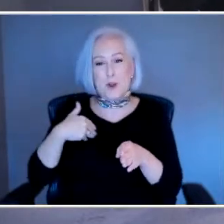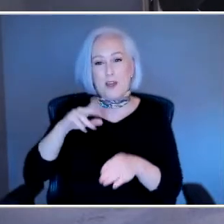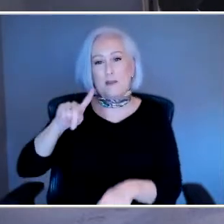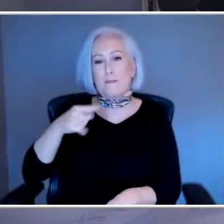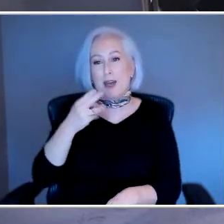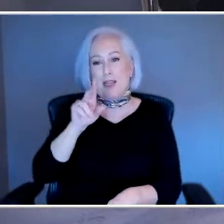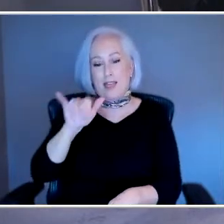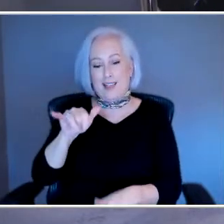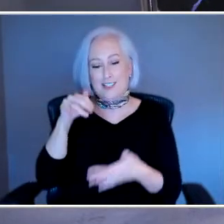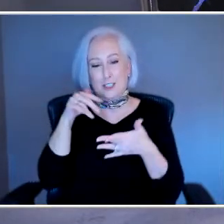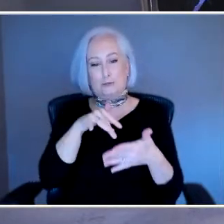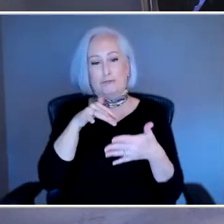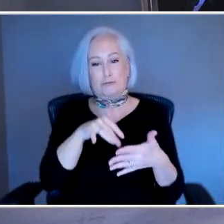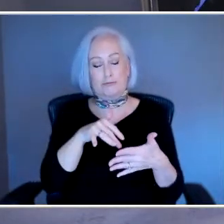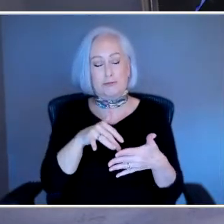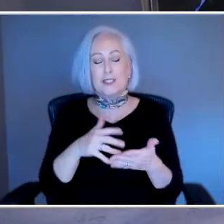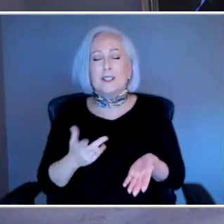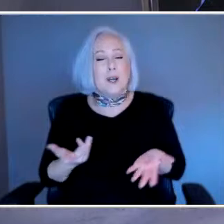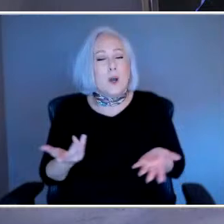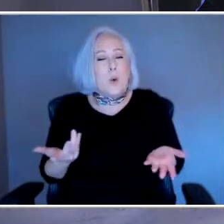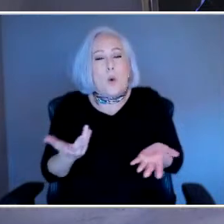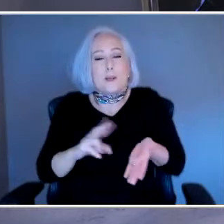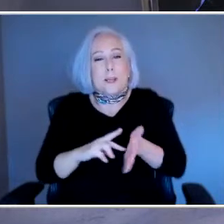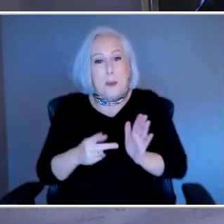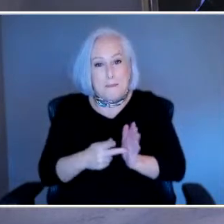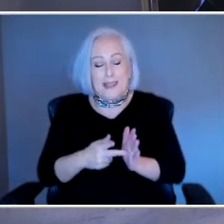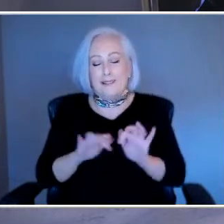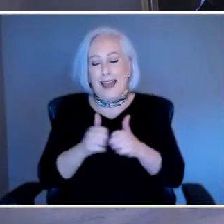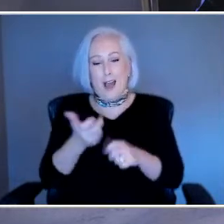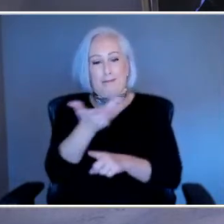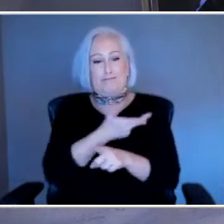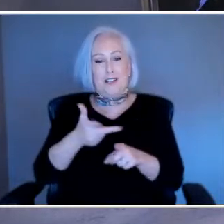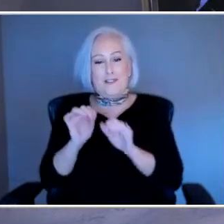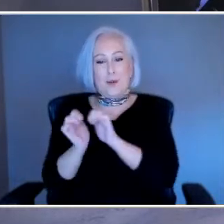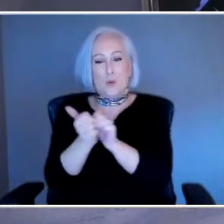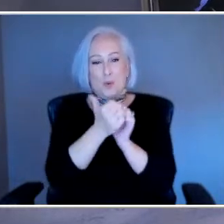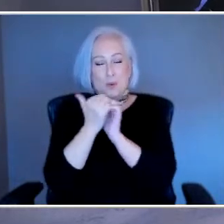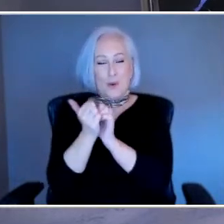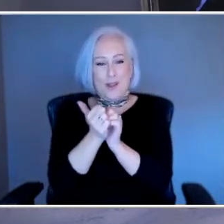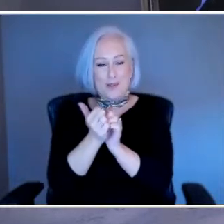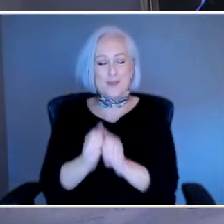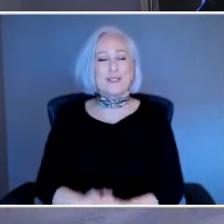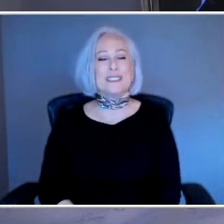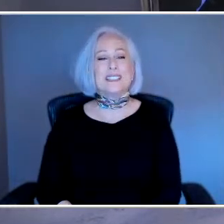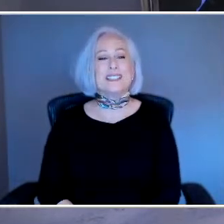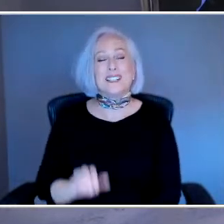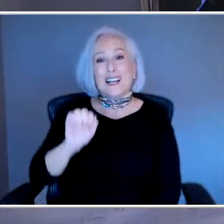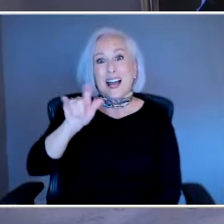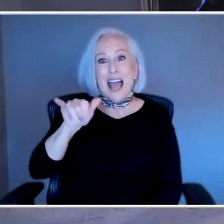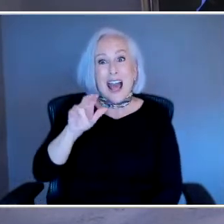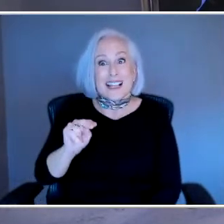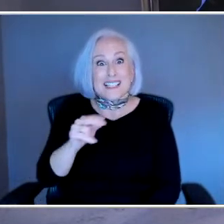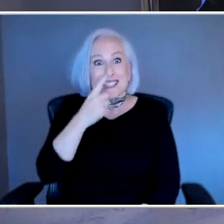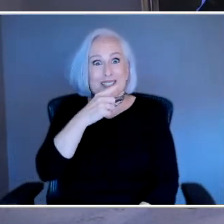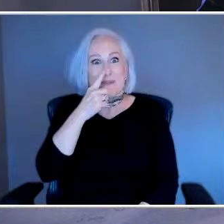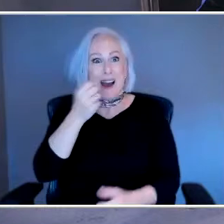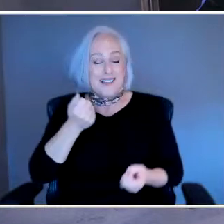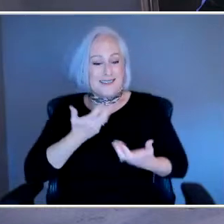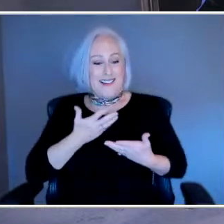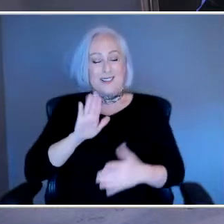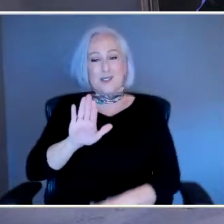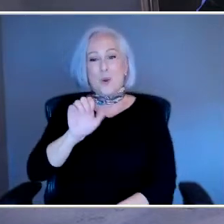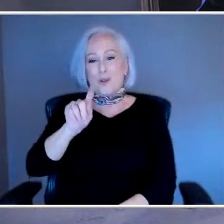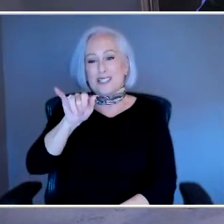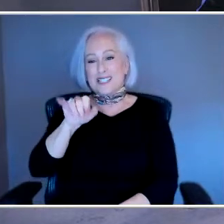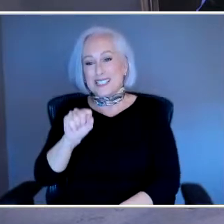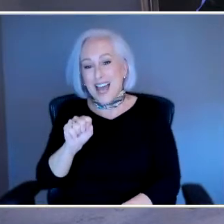team comes together here in just a moment. But first, Allison, I have to ask you, tell us a little bit about the status of your cancer and, of course, how